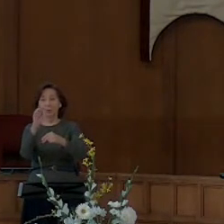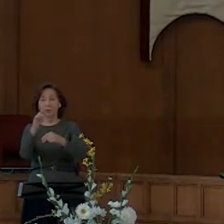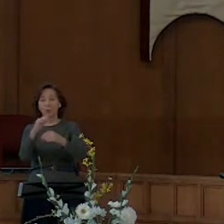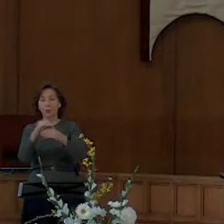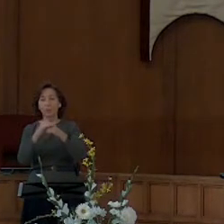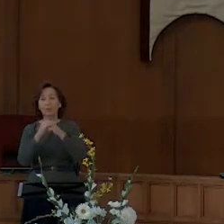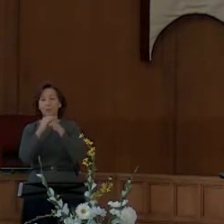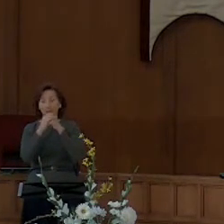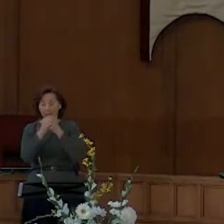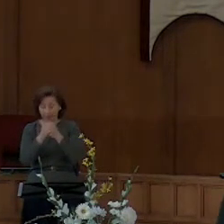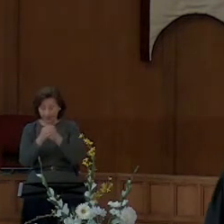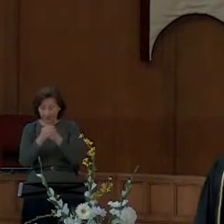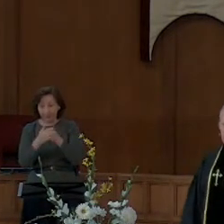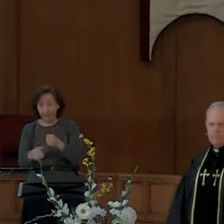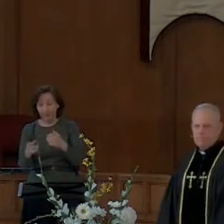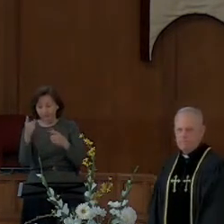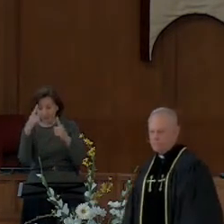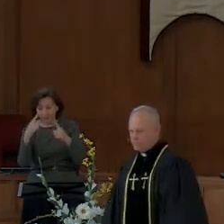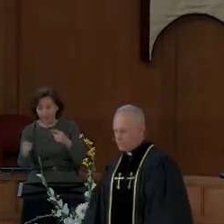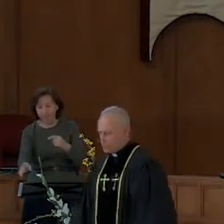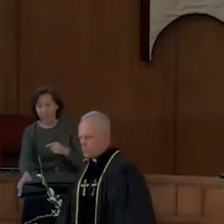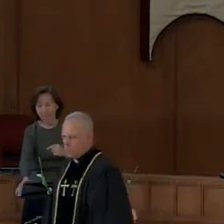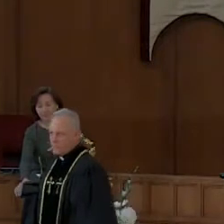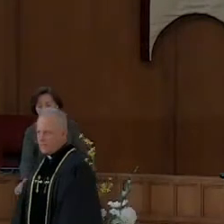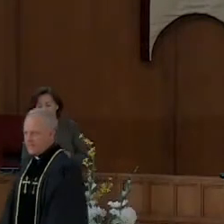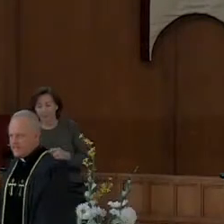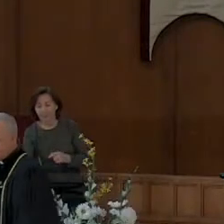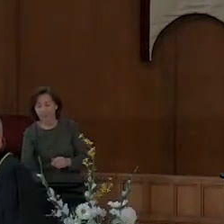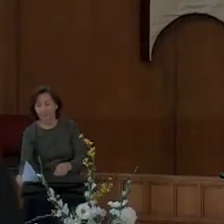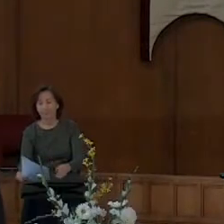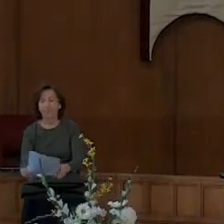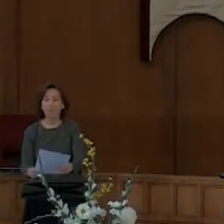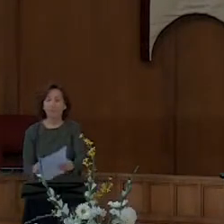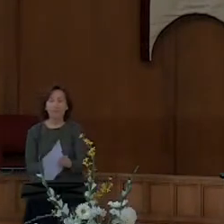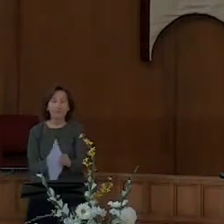come. Just going to ask you, please come.